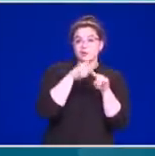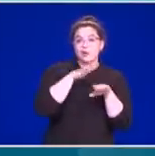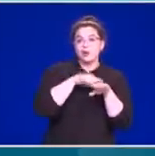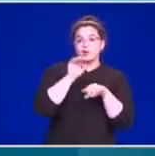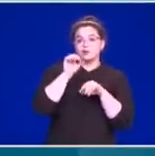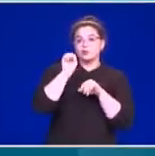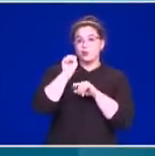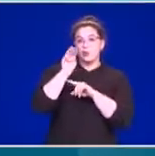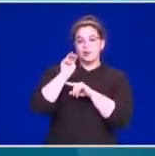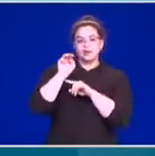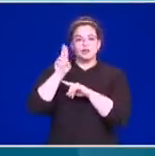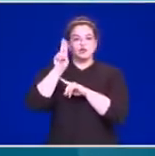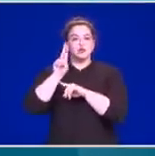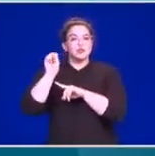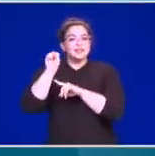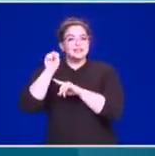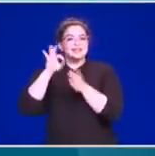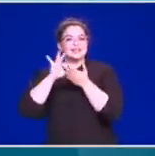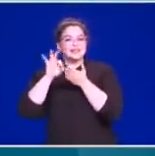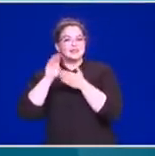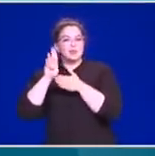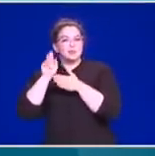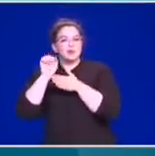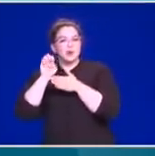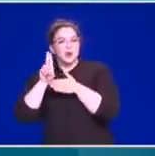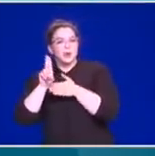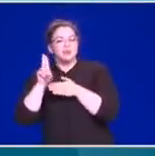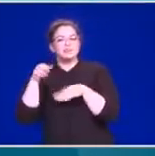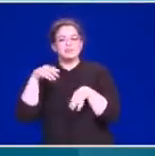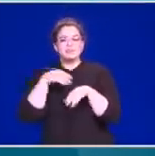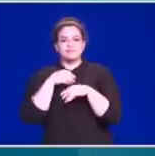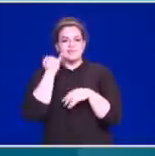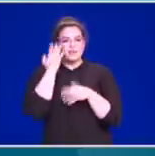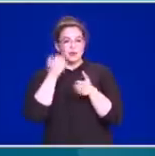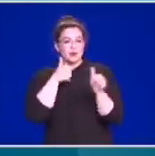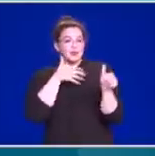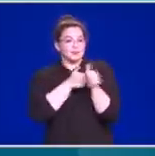media at U.S. Census Bureau to stay up to date